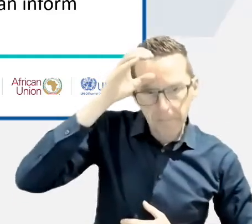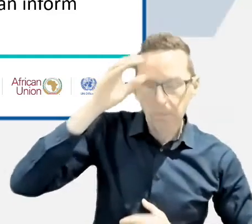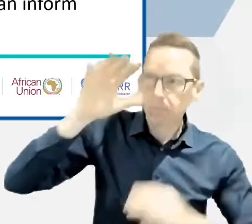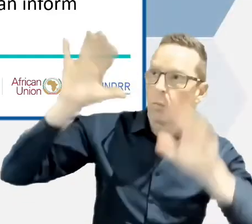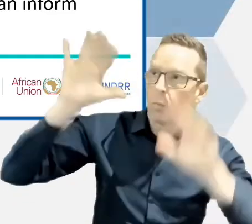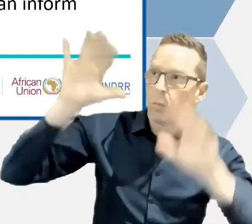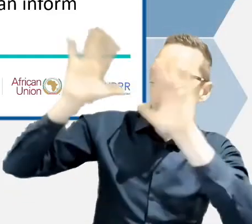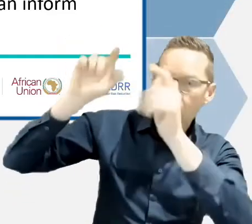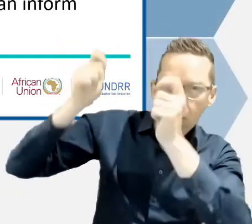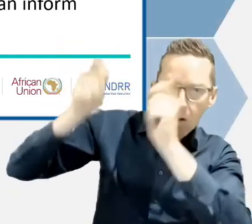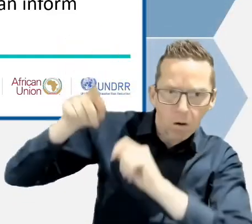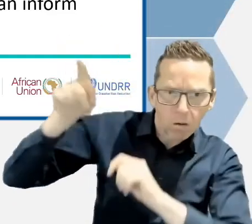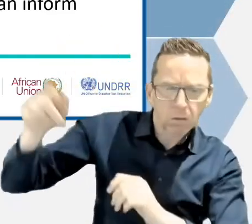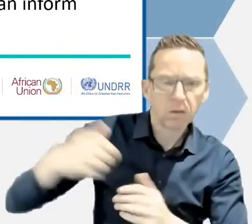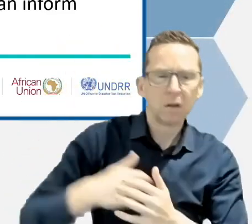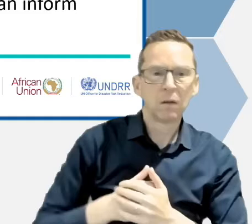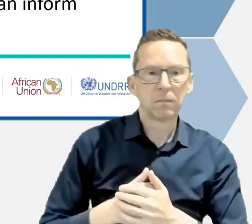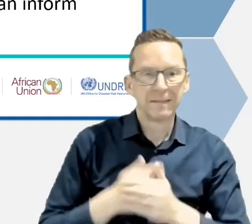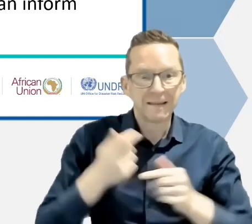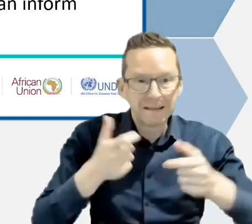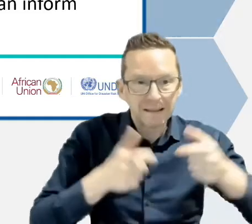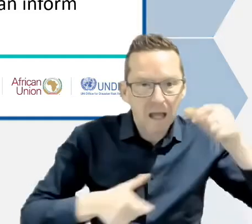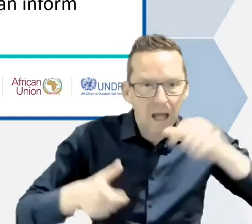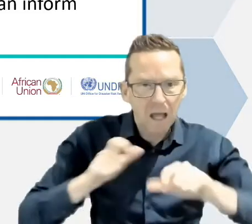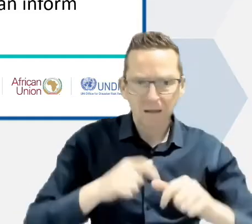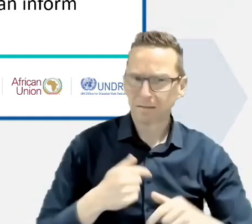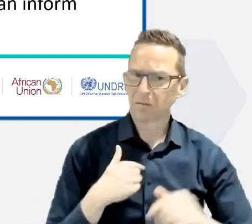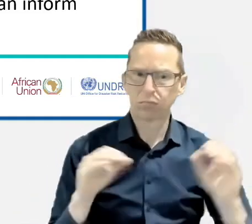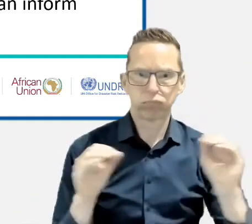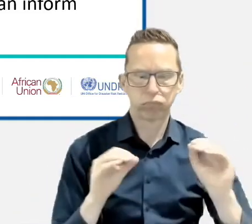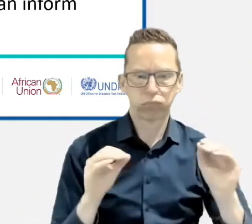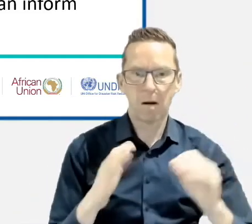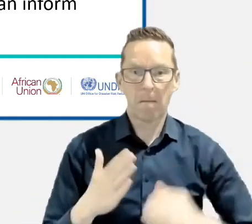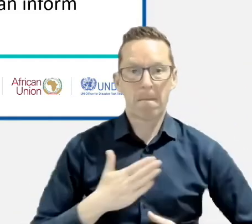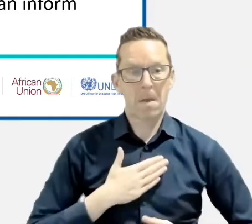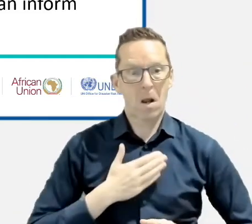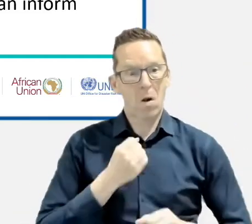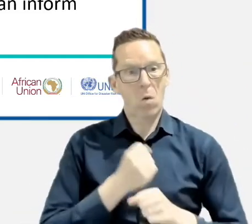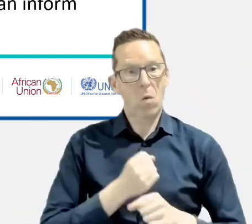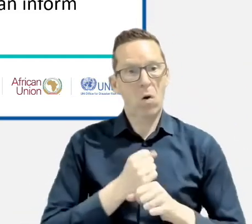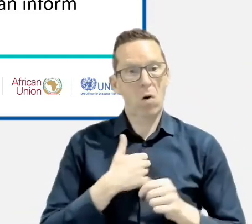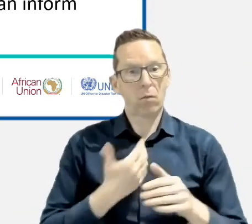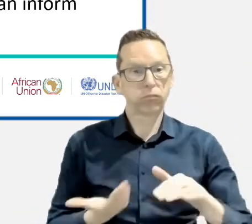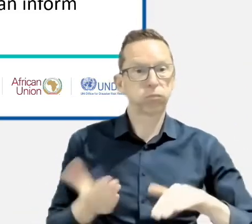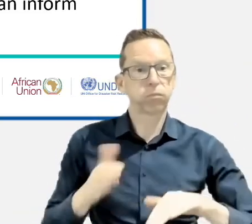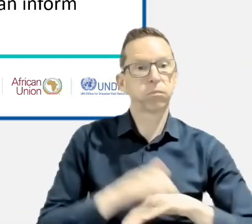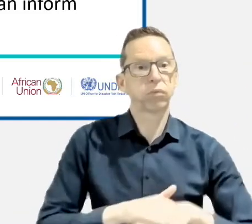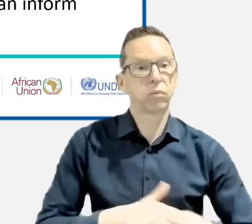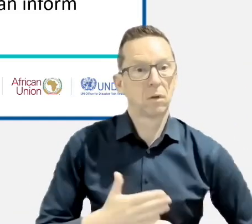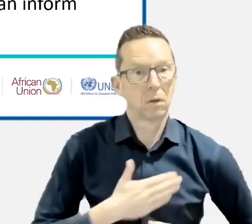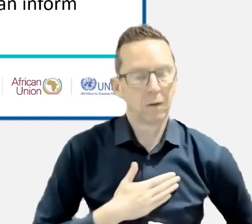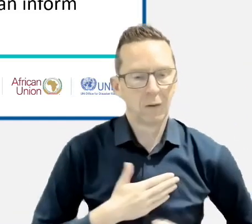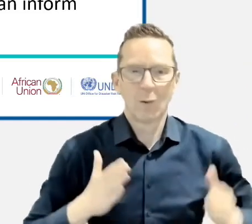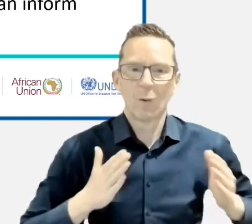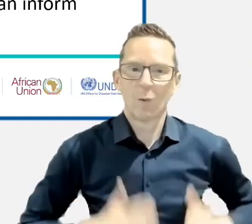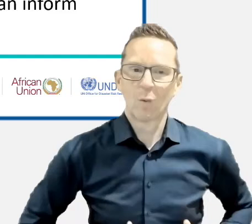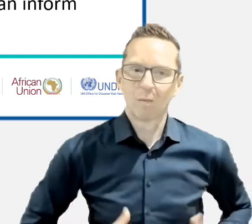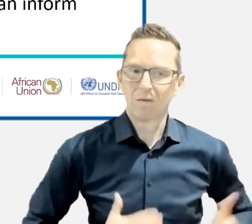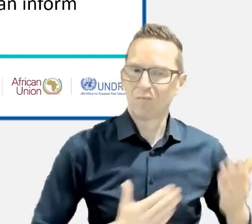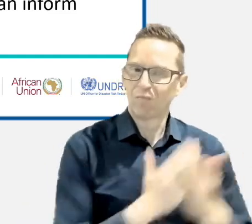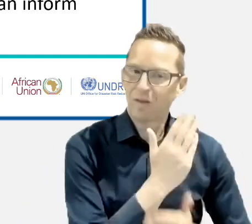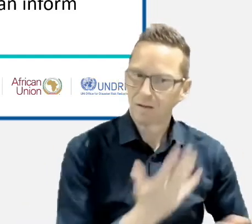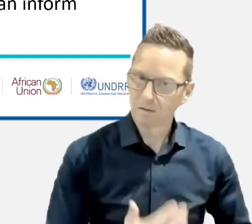humanitarian background. And so for the data that is produced to be usable for people like me, but also for